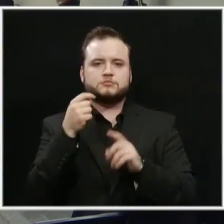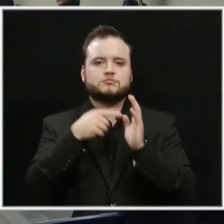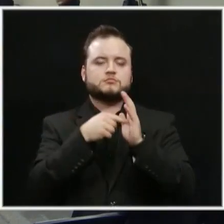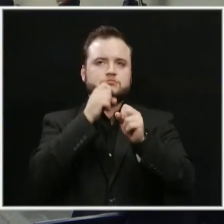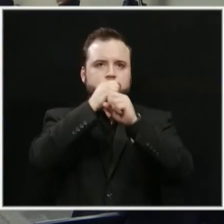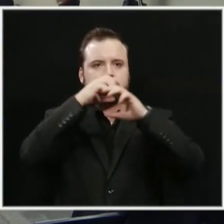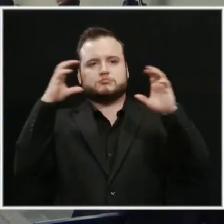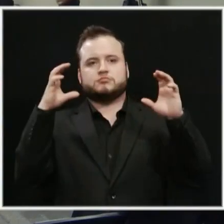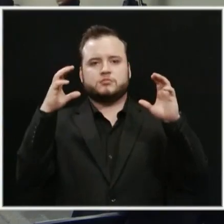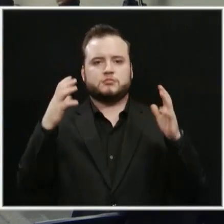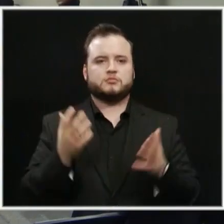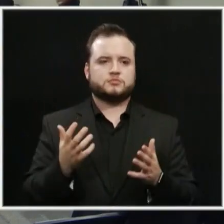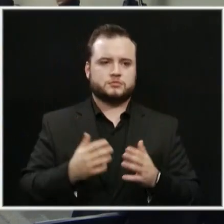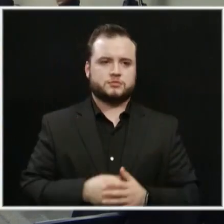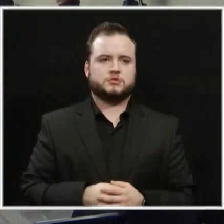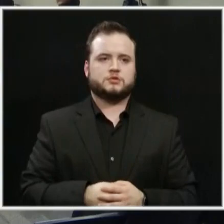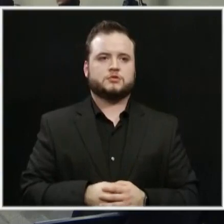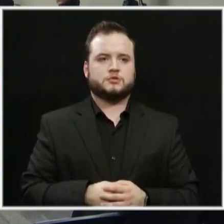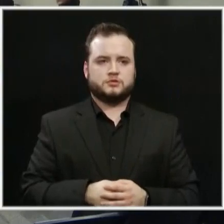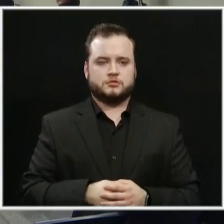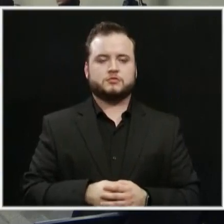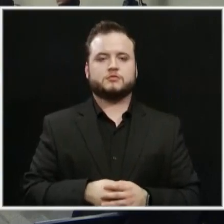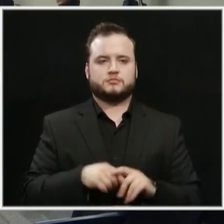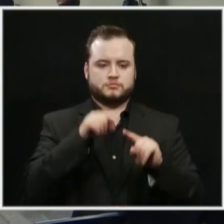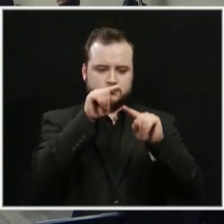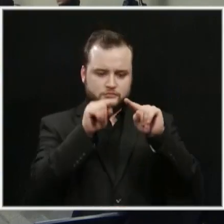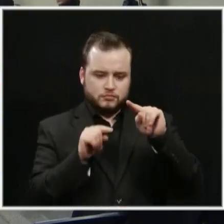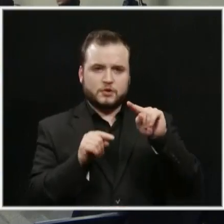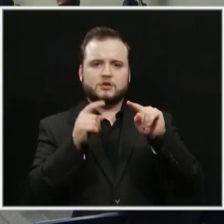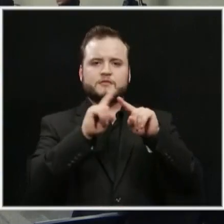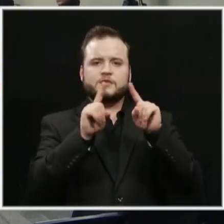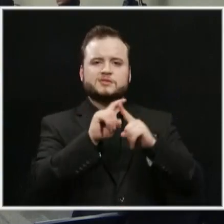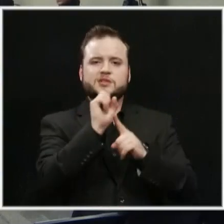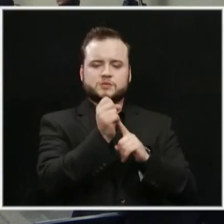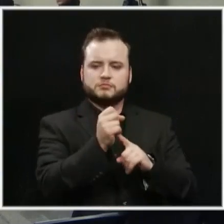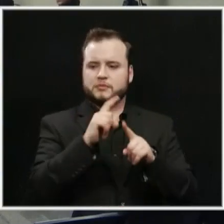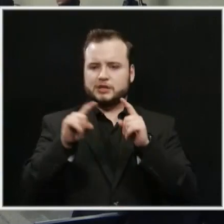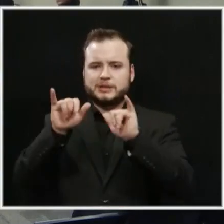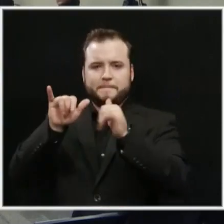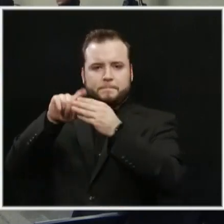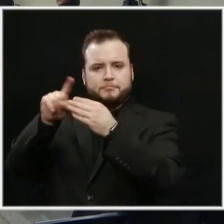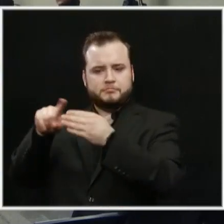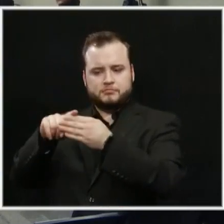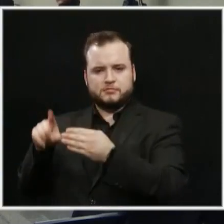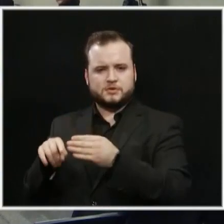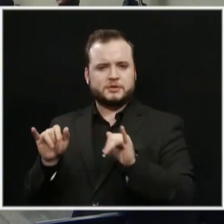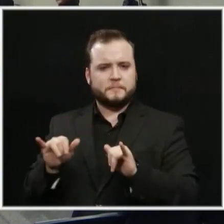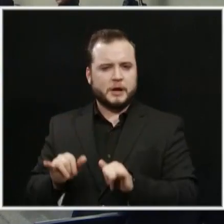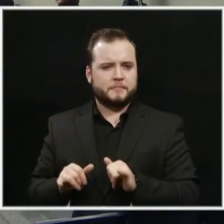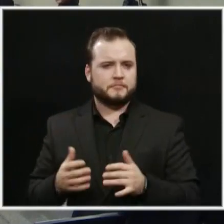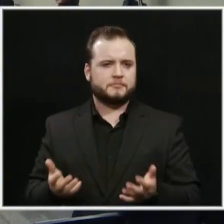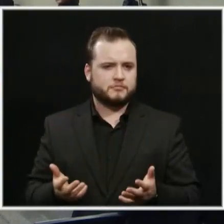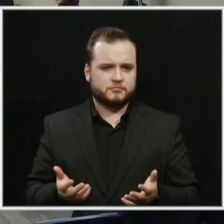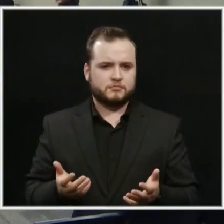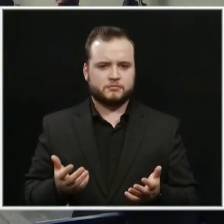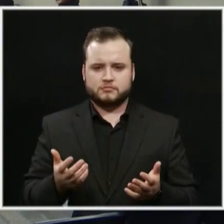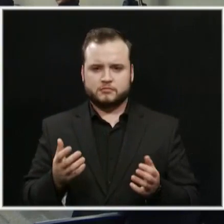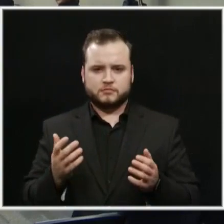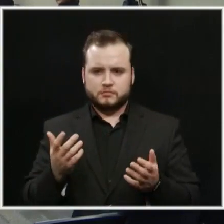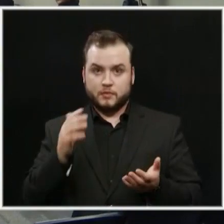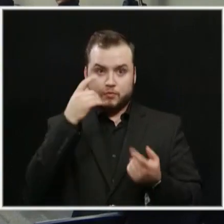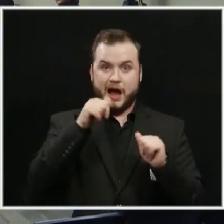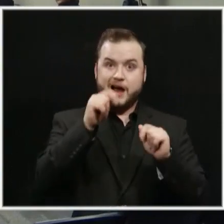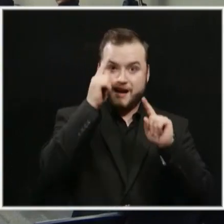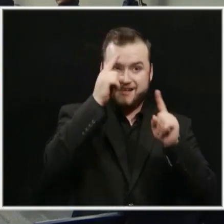same, the peaks are somewhat different, but the ramp down on activity is different. And they go, Governor, why aren't you